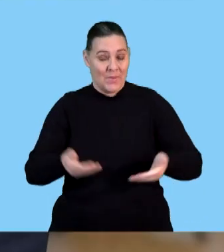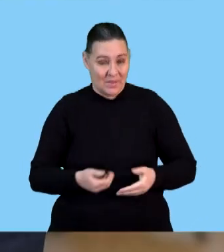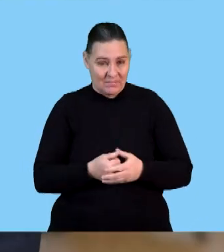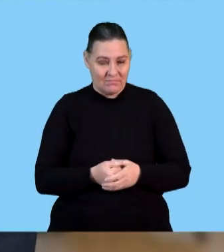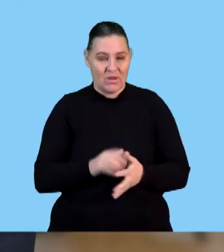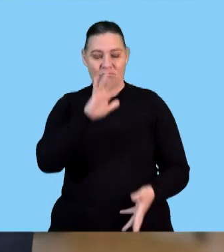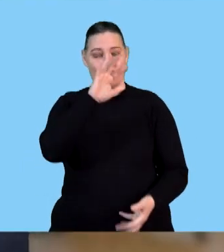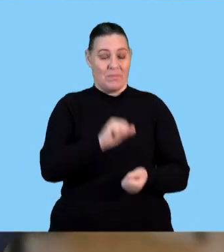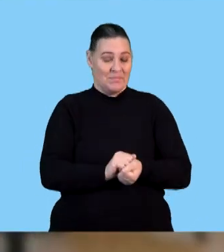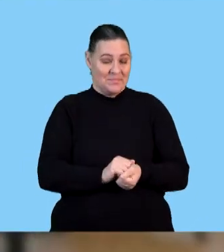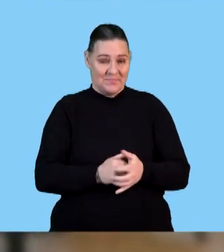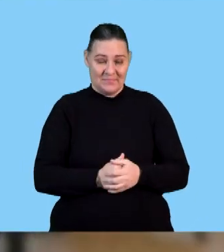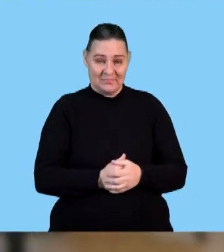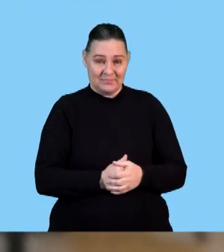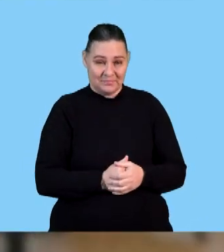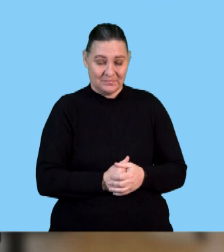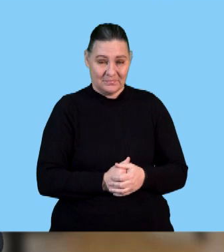Welcome back, everyone. Let's wrap this up.